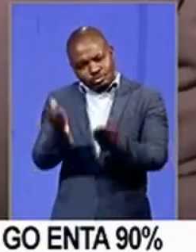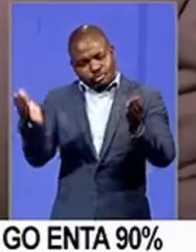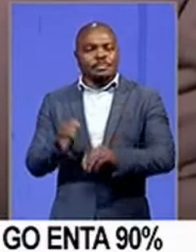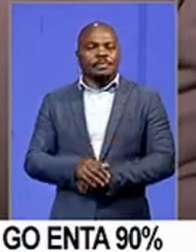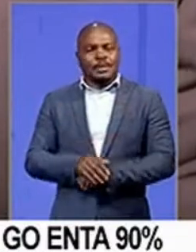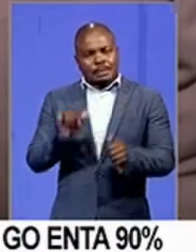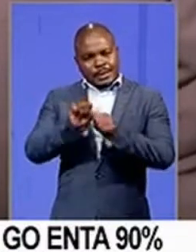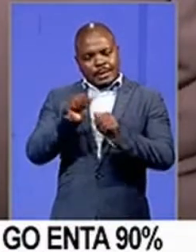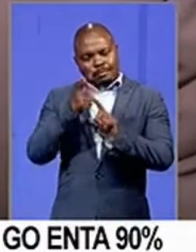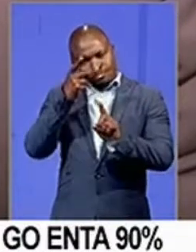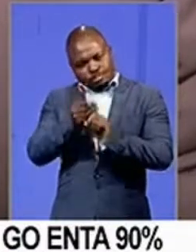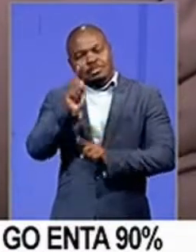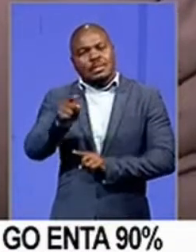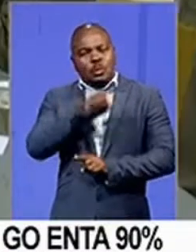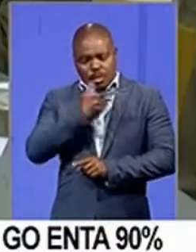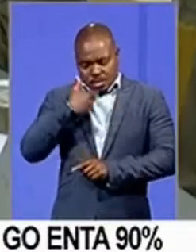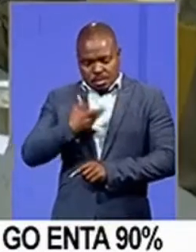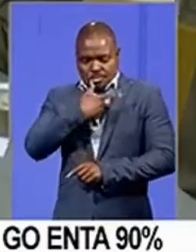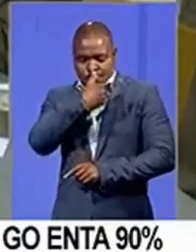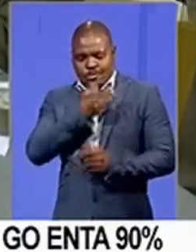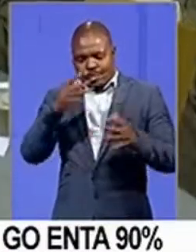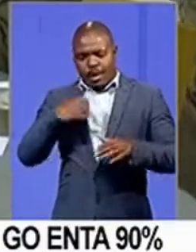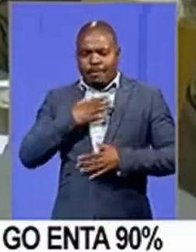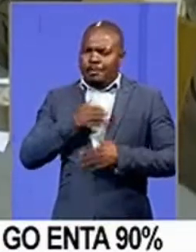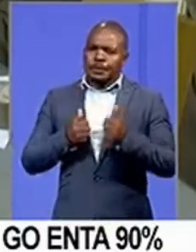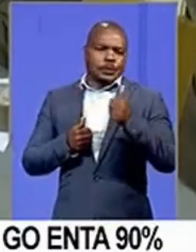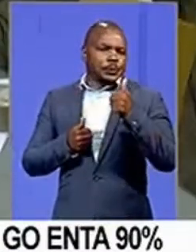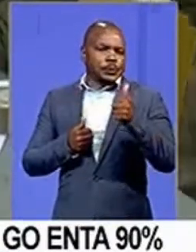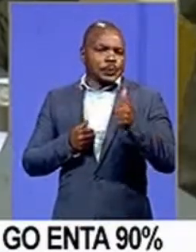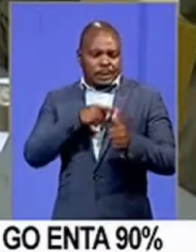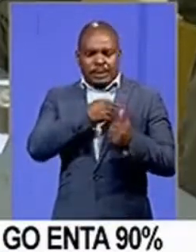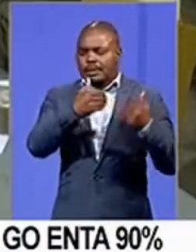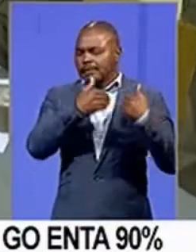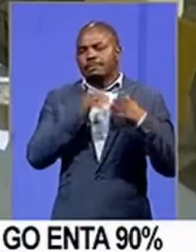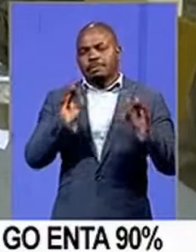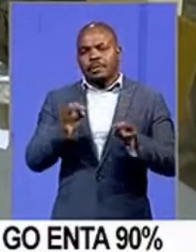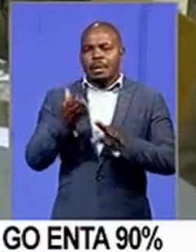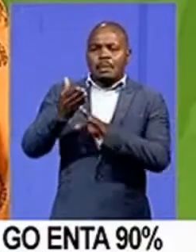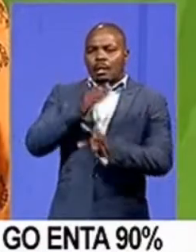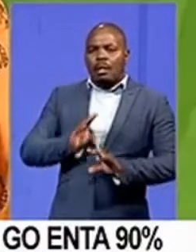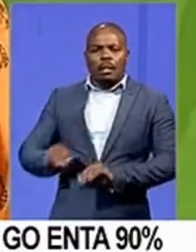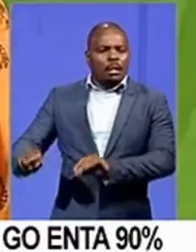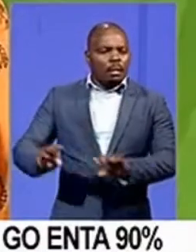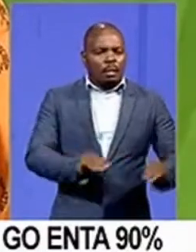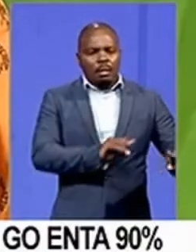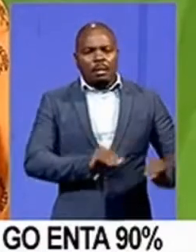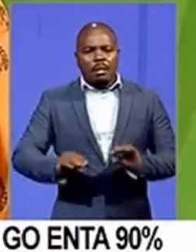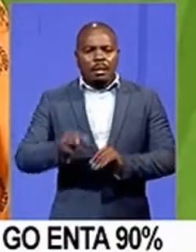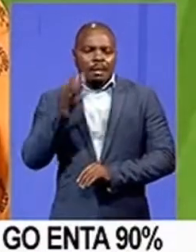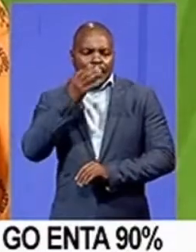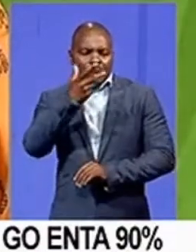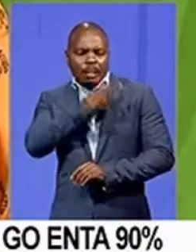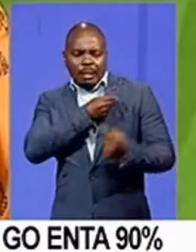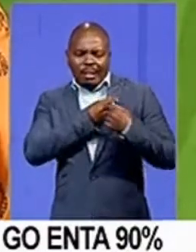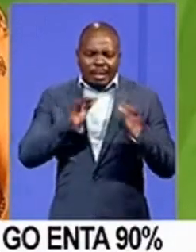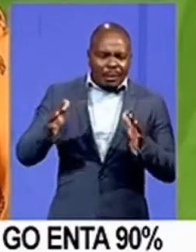ba tlhabe because le rona re tlhabile re ikutlwa hantle e safe dintho tsene tse di bua ya ka gore vaccine e